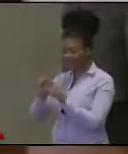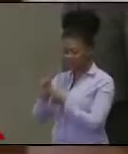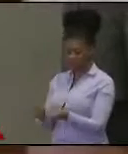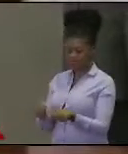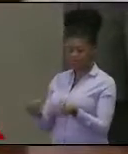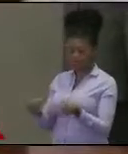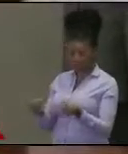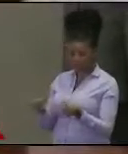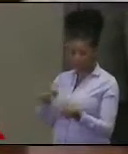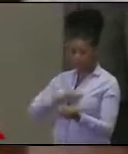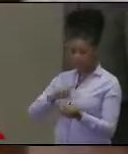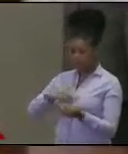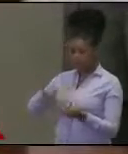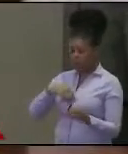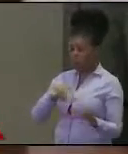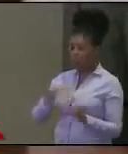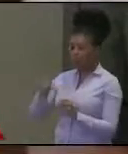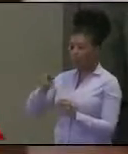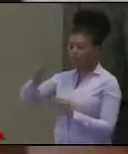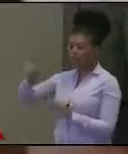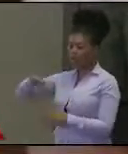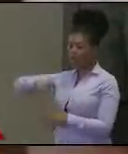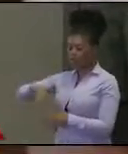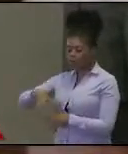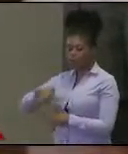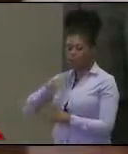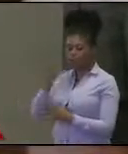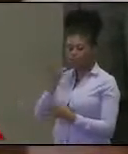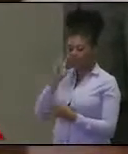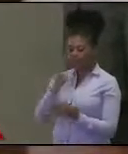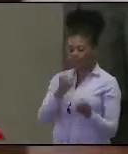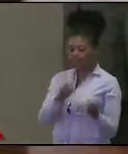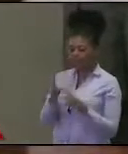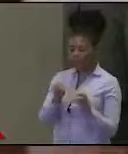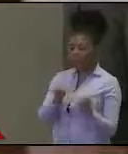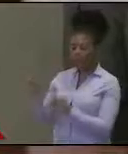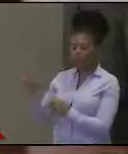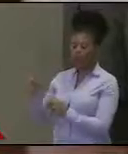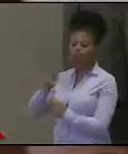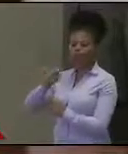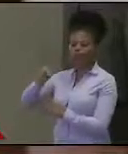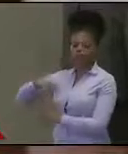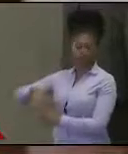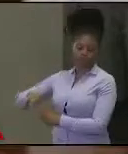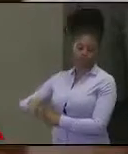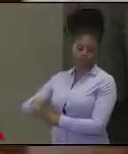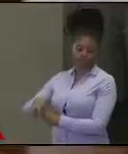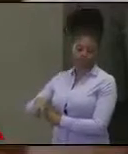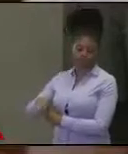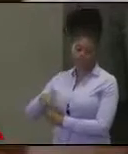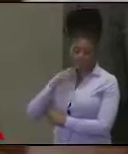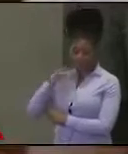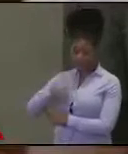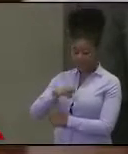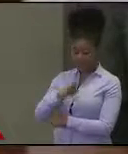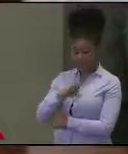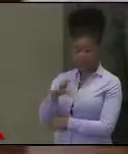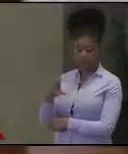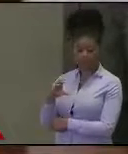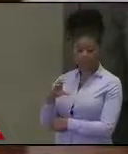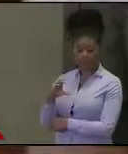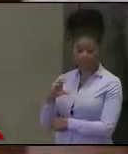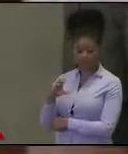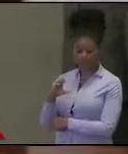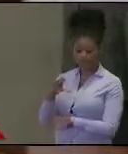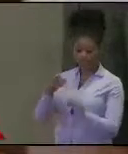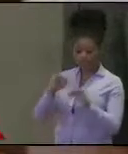losing kids to other provinces. Hence we are losing population to other provinces because people are moving out. So Eastern Cape ke ngoku na